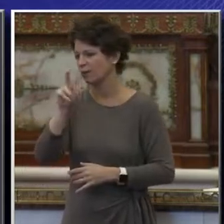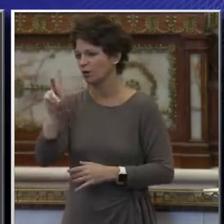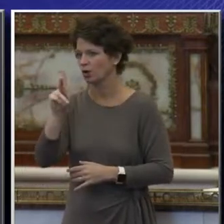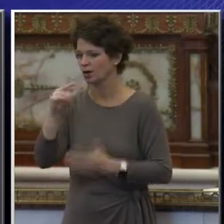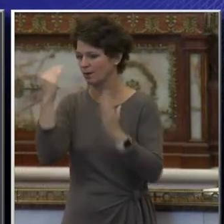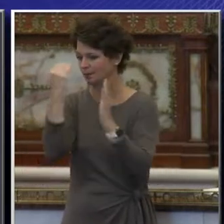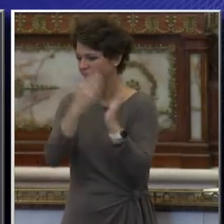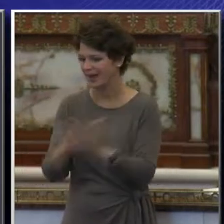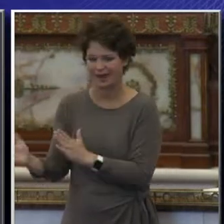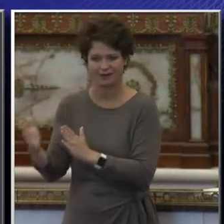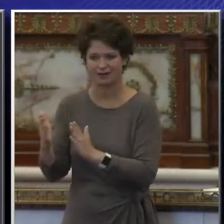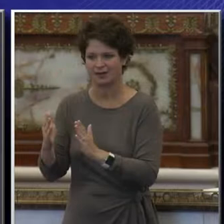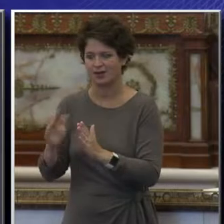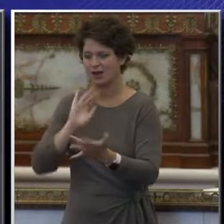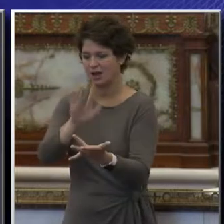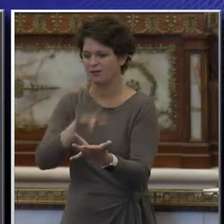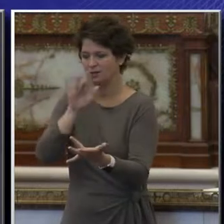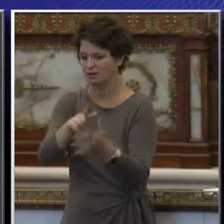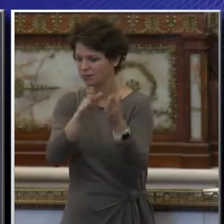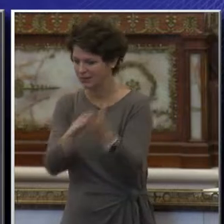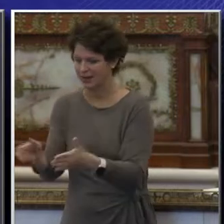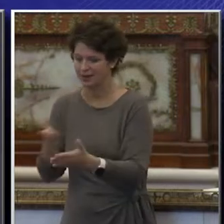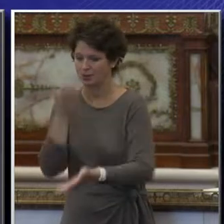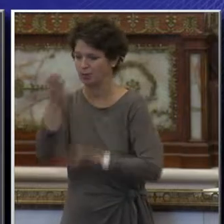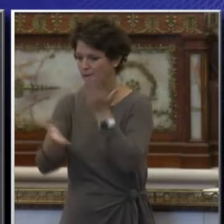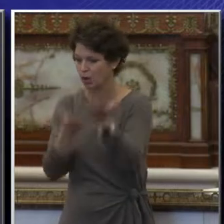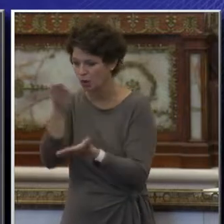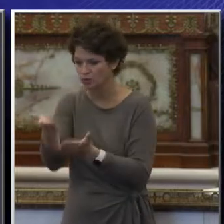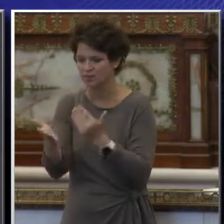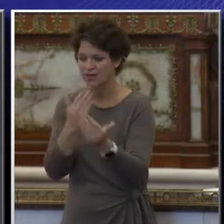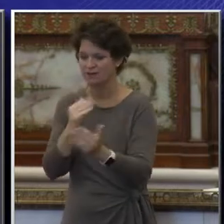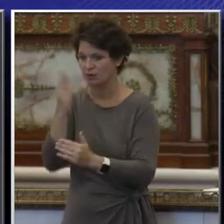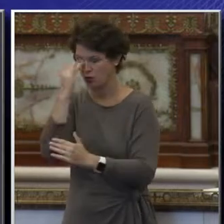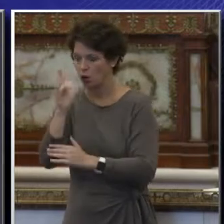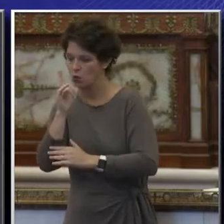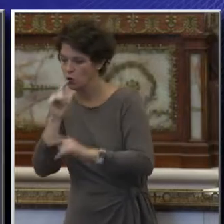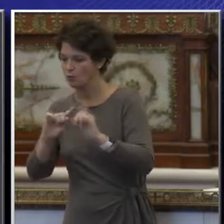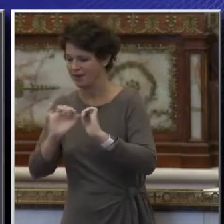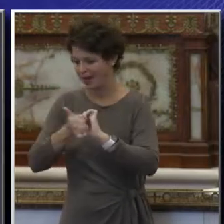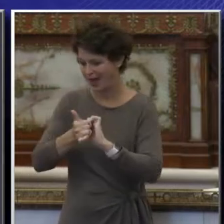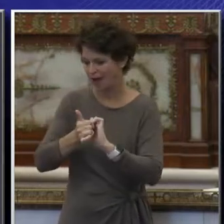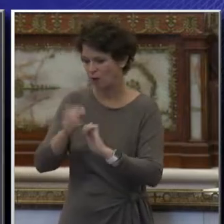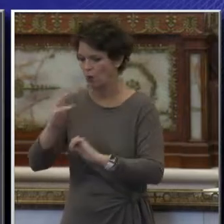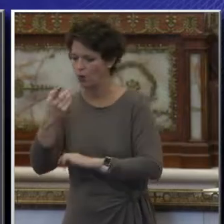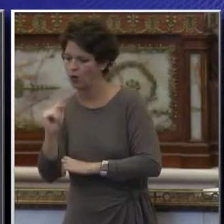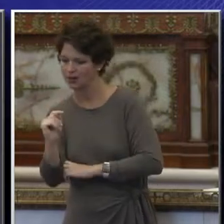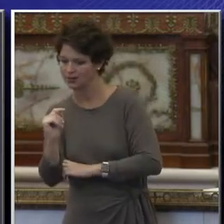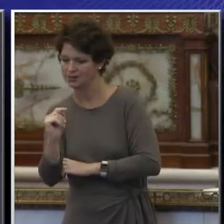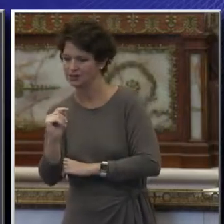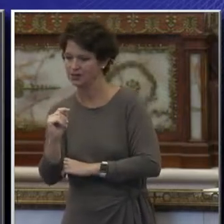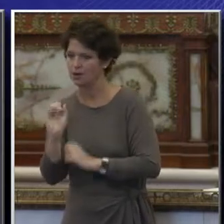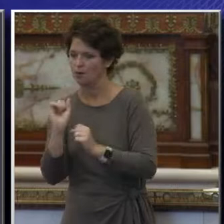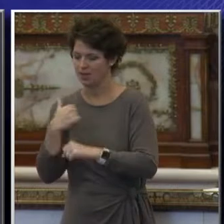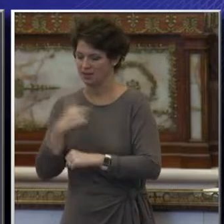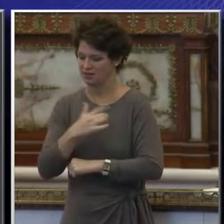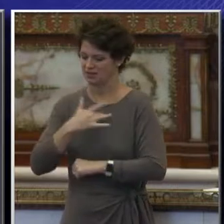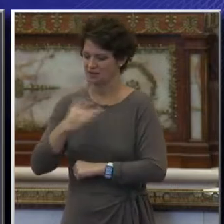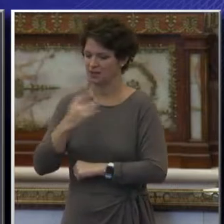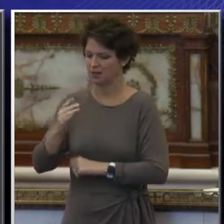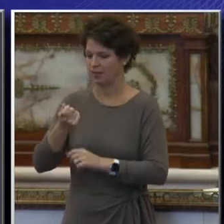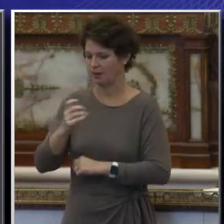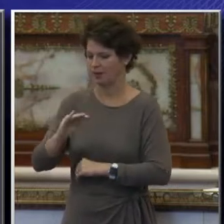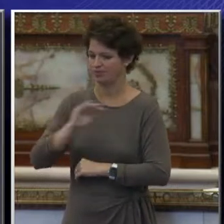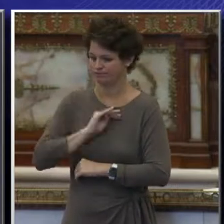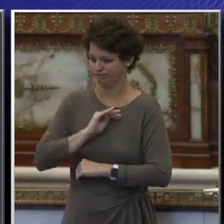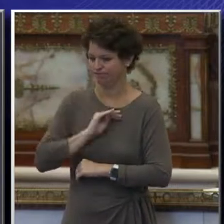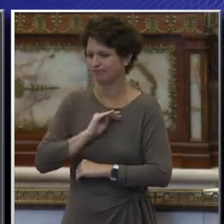your community outreach plan was going to be, even if you didn't have the who, but the how and the what, would make us all feel a little bit better.